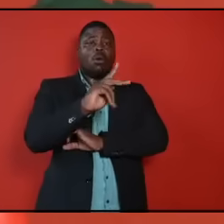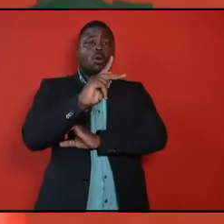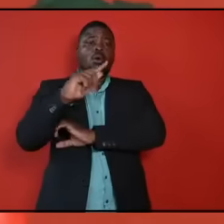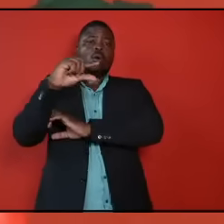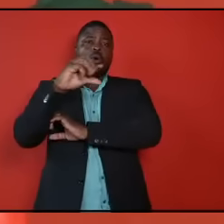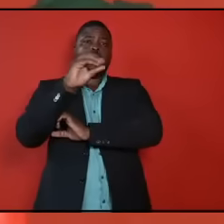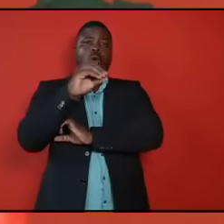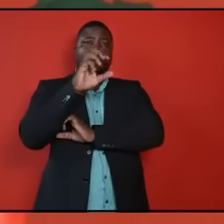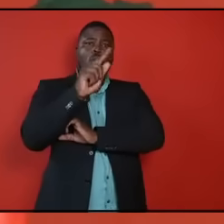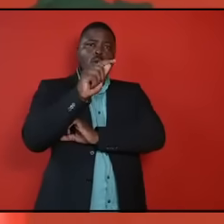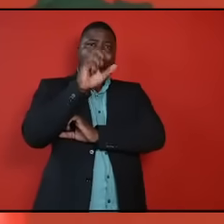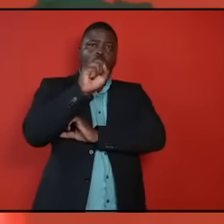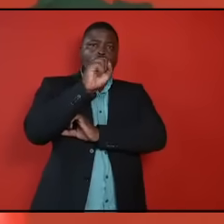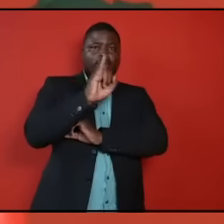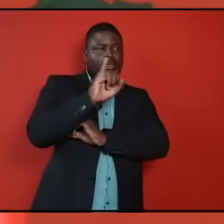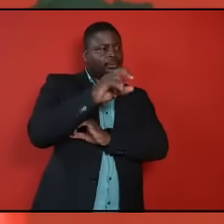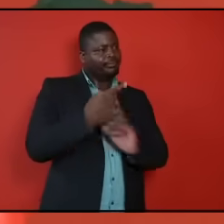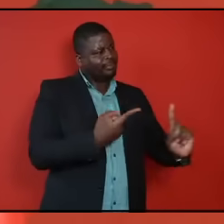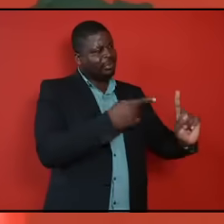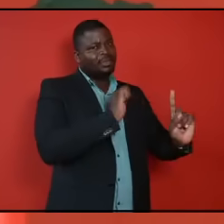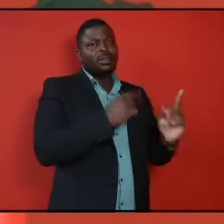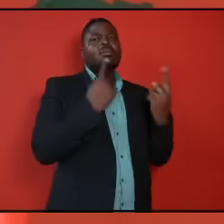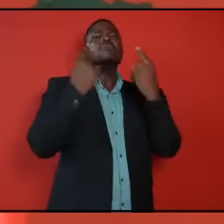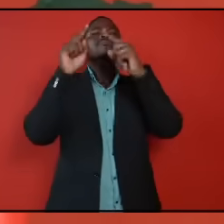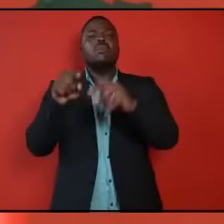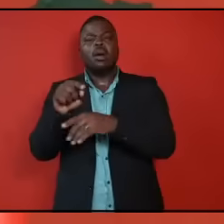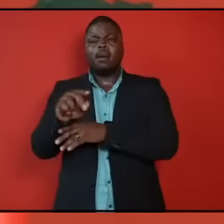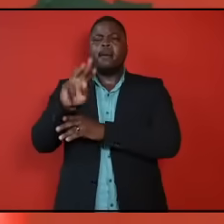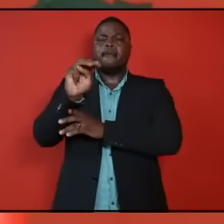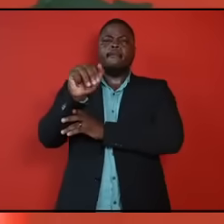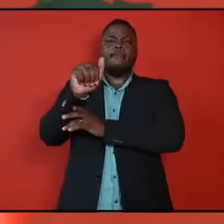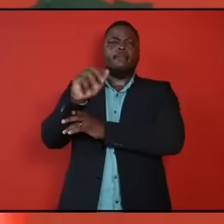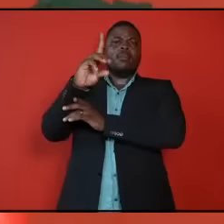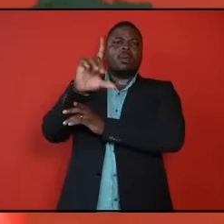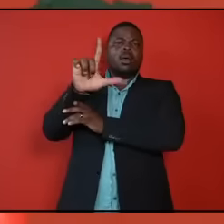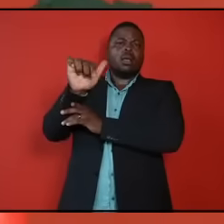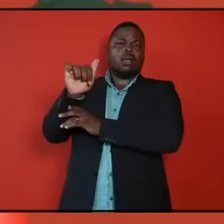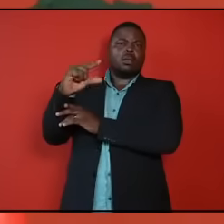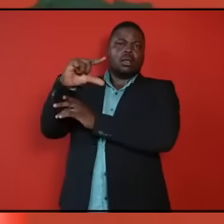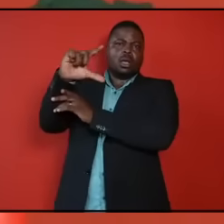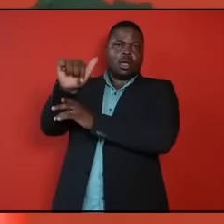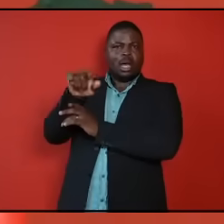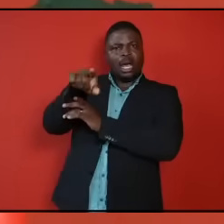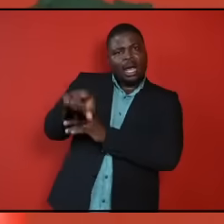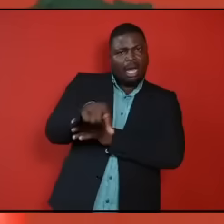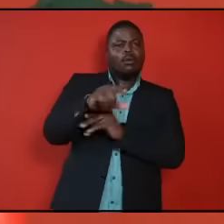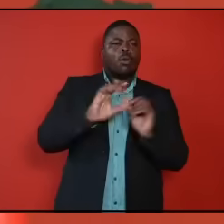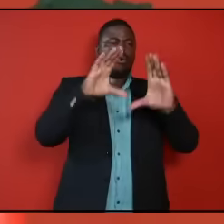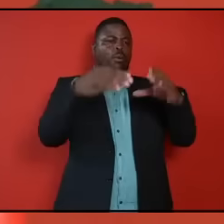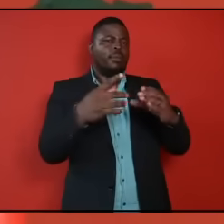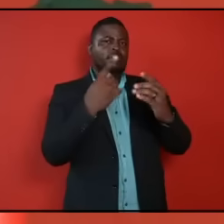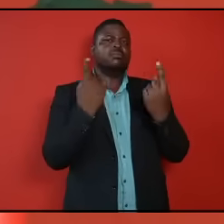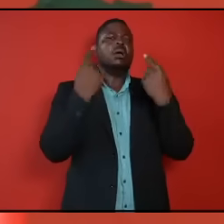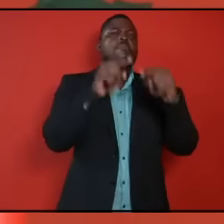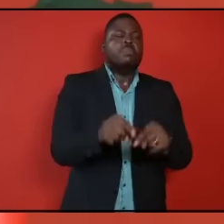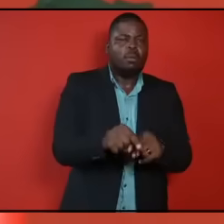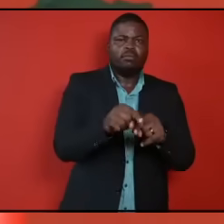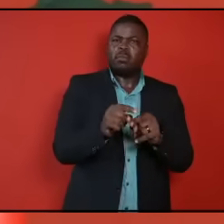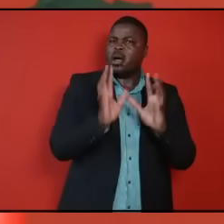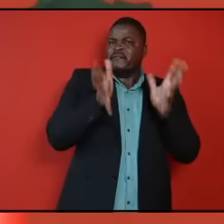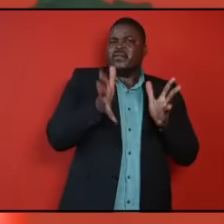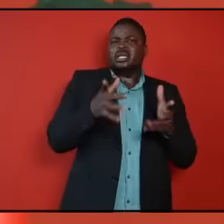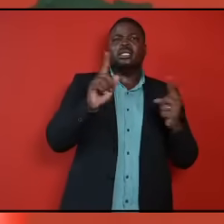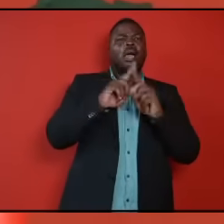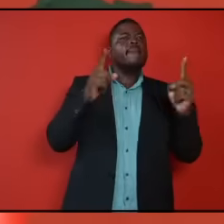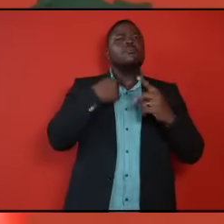the Madlanga Commission, without any recorded security incident. Additionally, O'Sullivan has himself been the one to